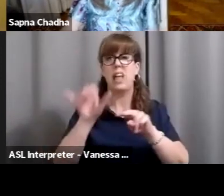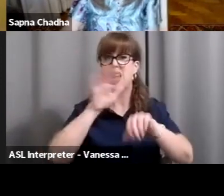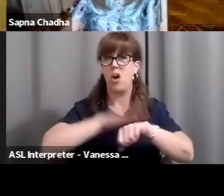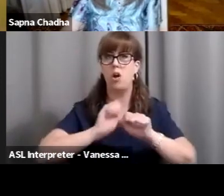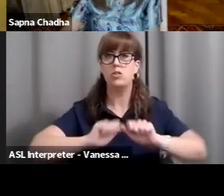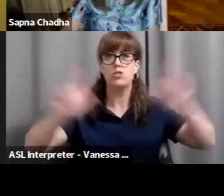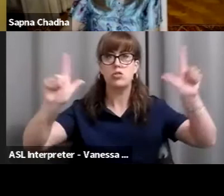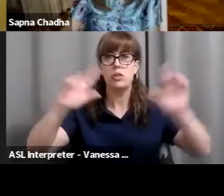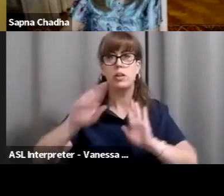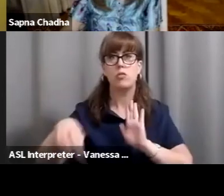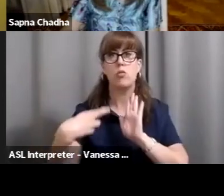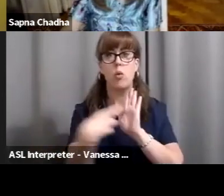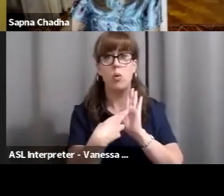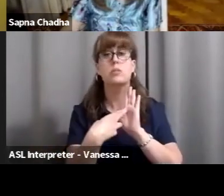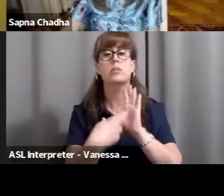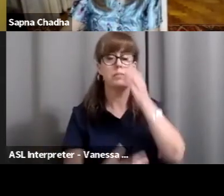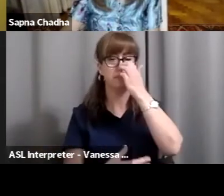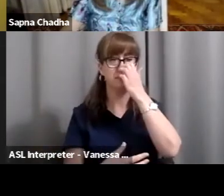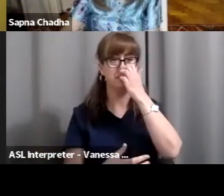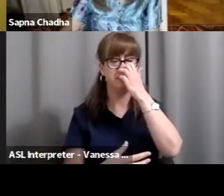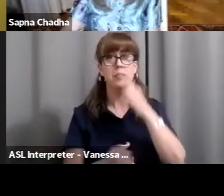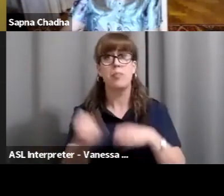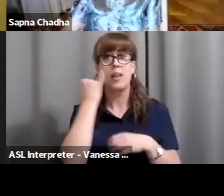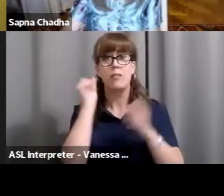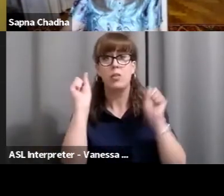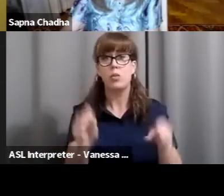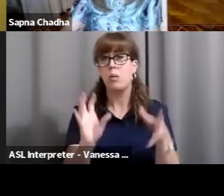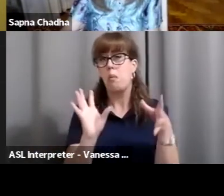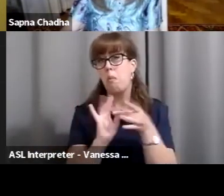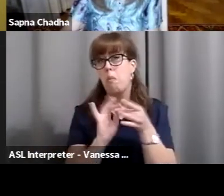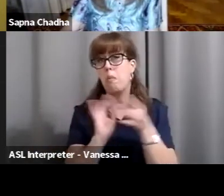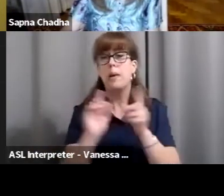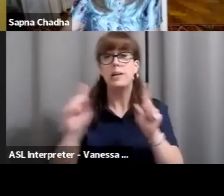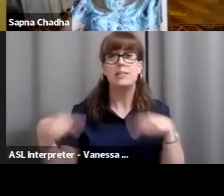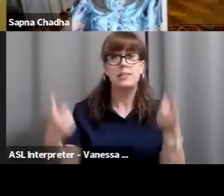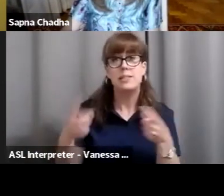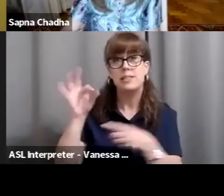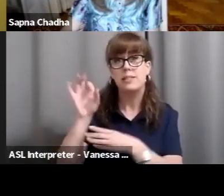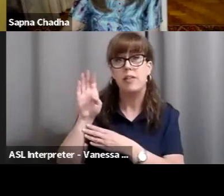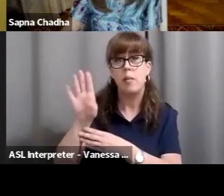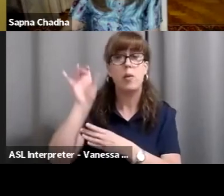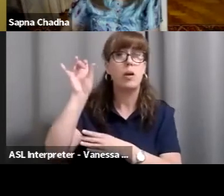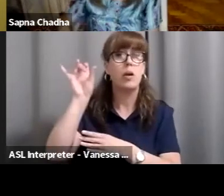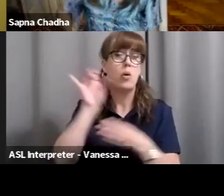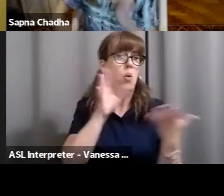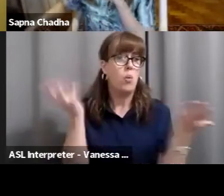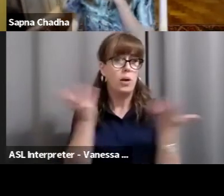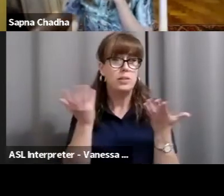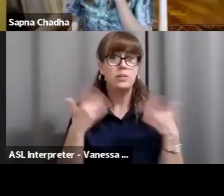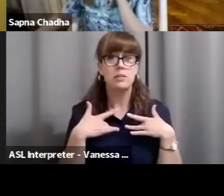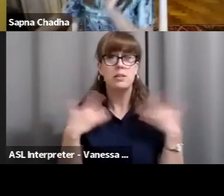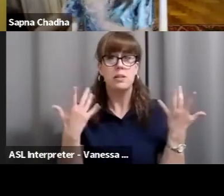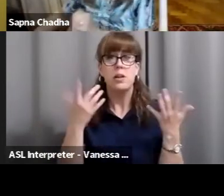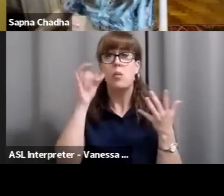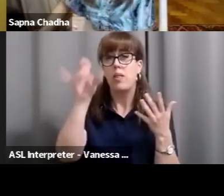could talk to us a little bit since February, what's been happening with that commitment, and what are the